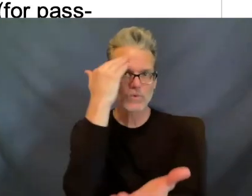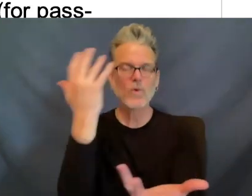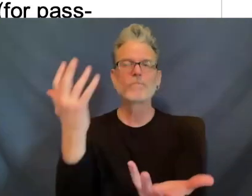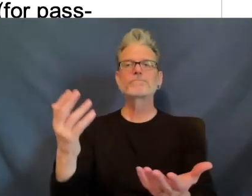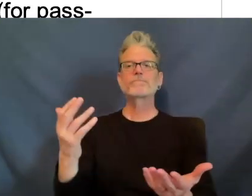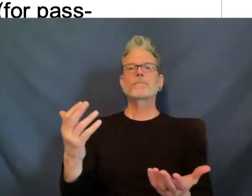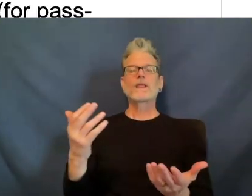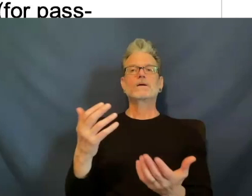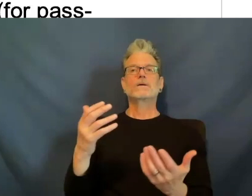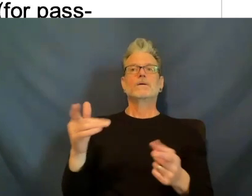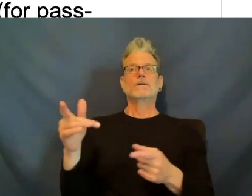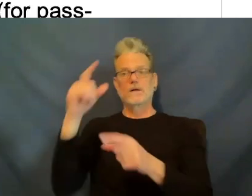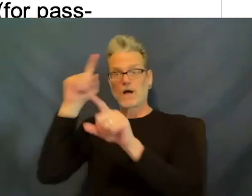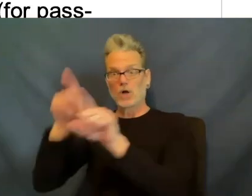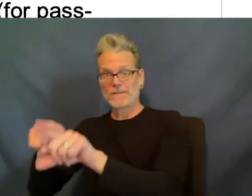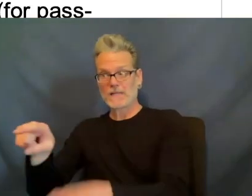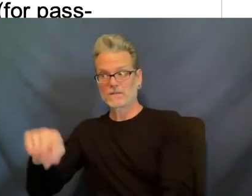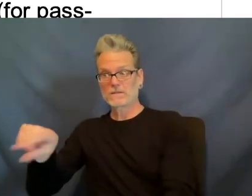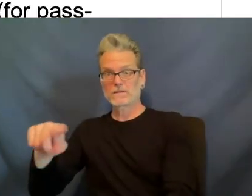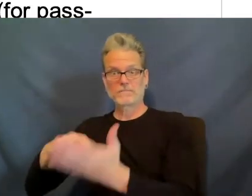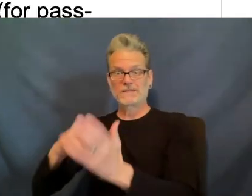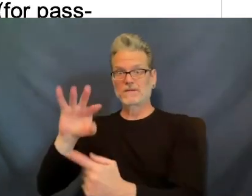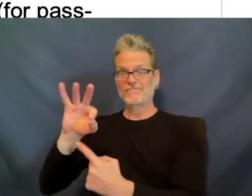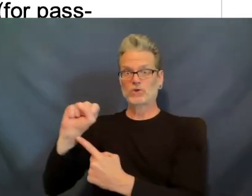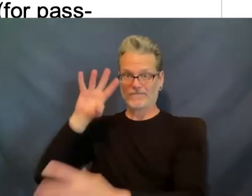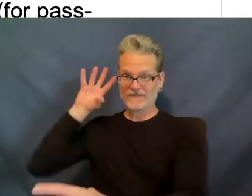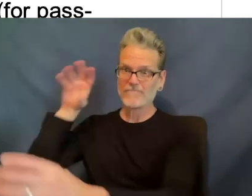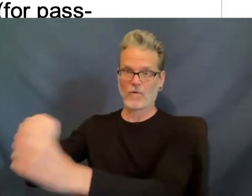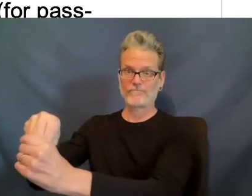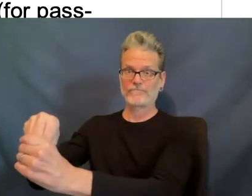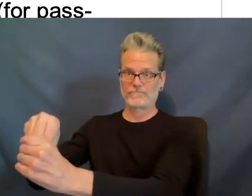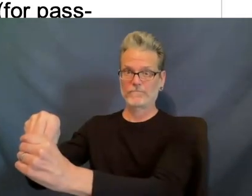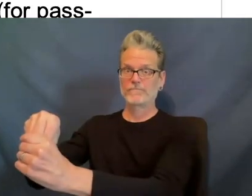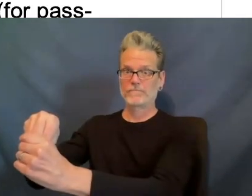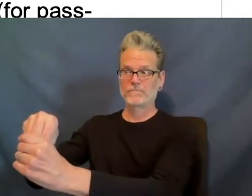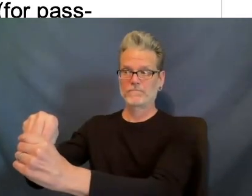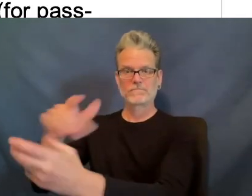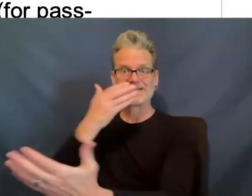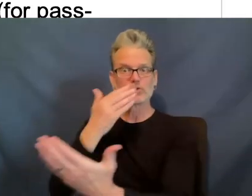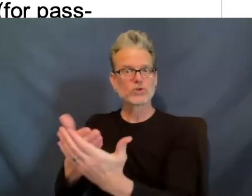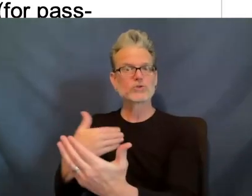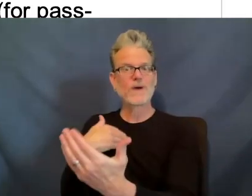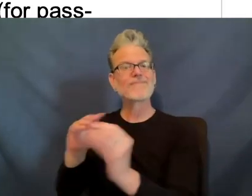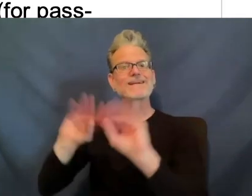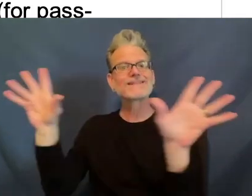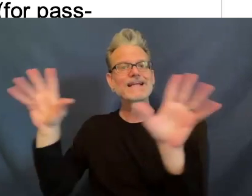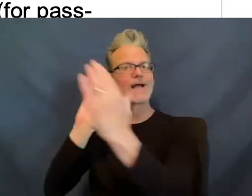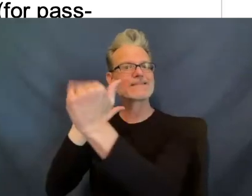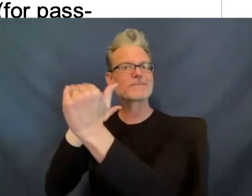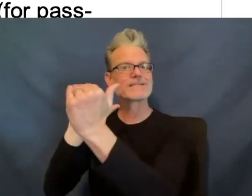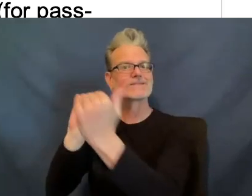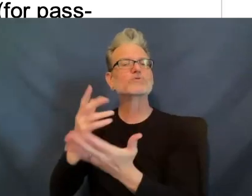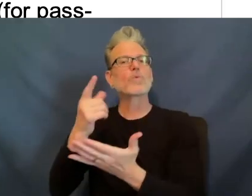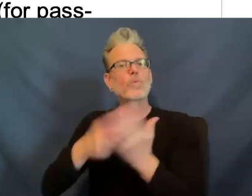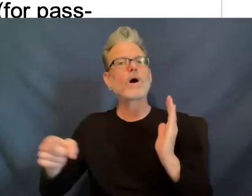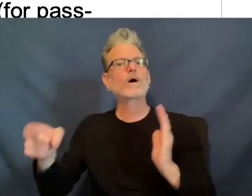a cooperative agreement where substantial involvement is anticipated, it's good to set clear expectations about what